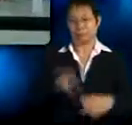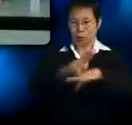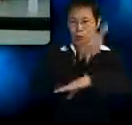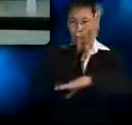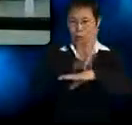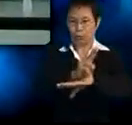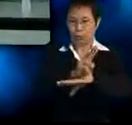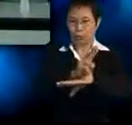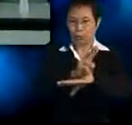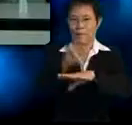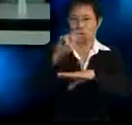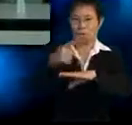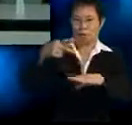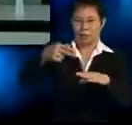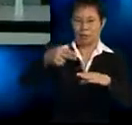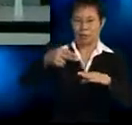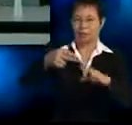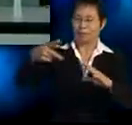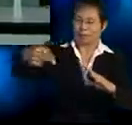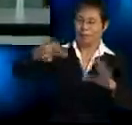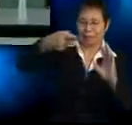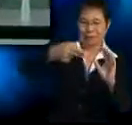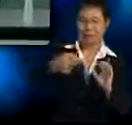Use the tongs and grip the marble chip.